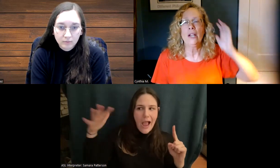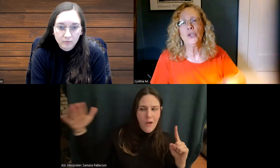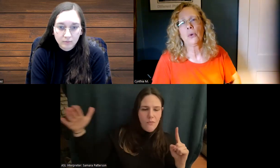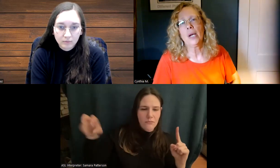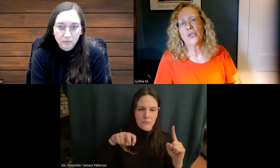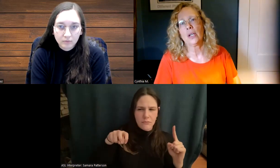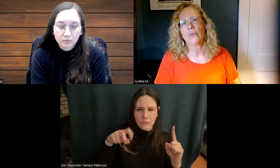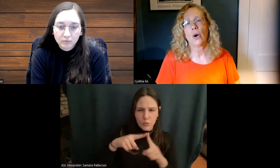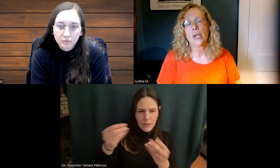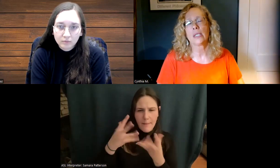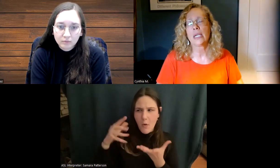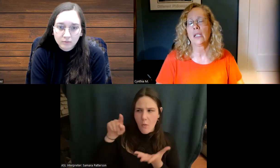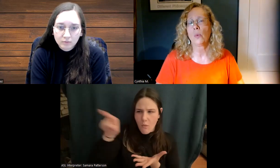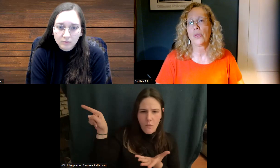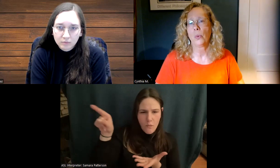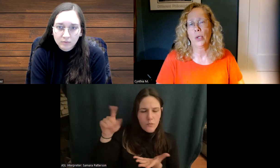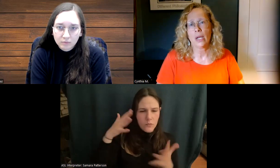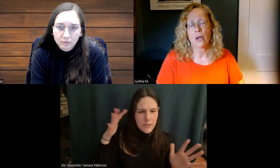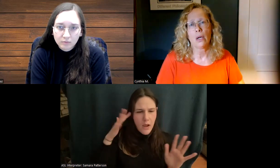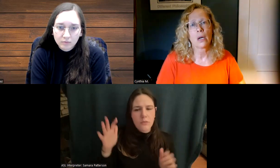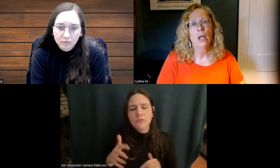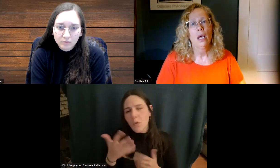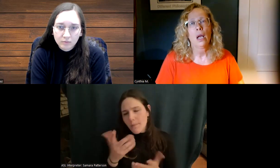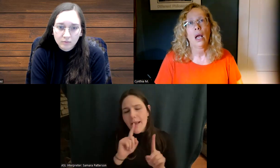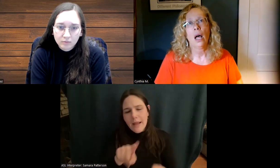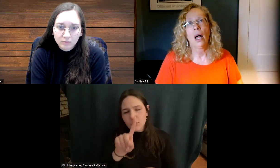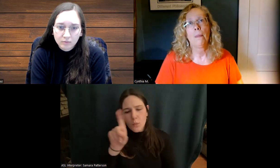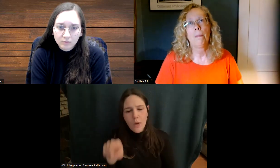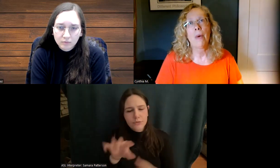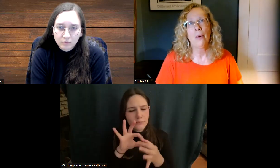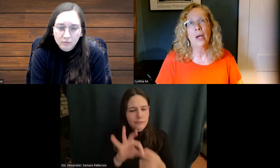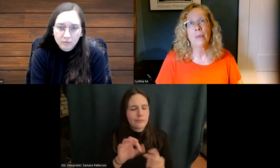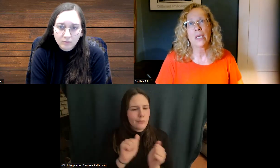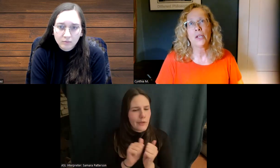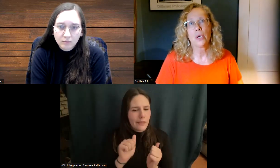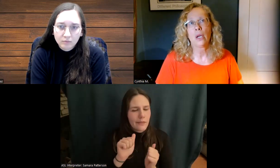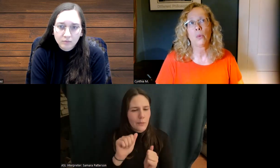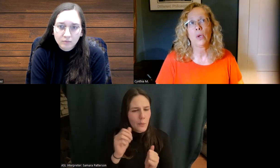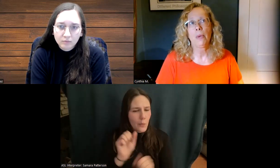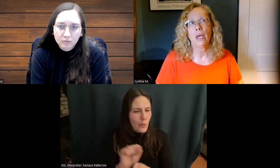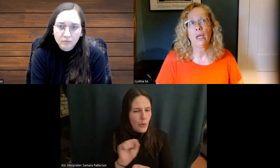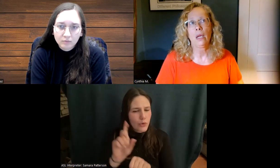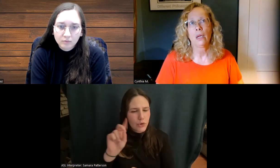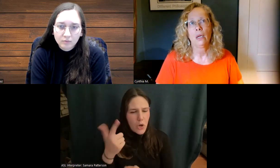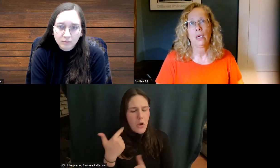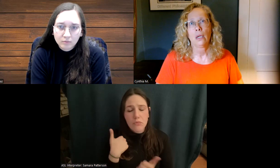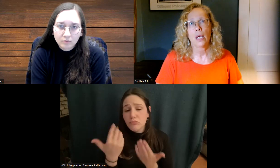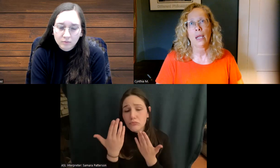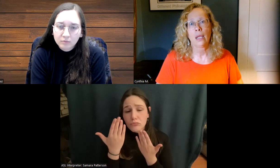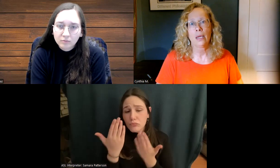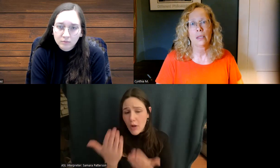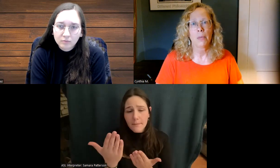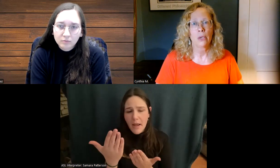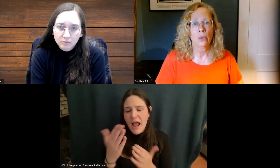to answer your question, as far as dealing with a working dog, my recommendation would be